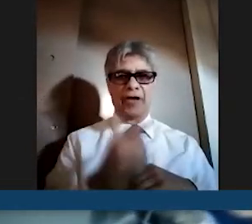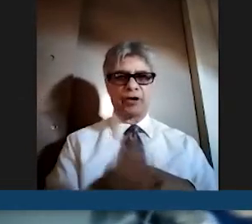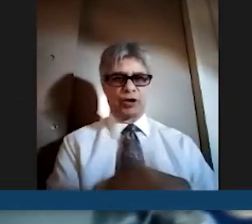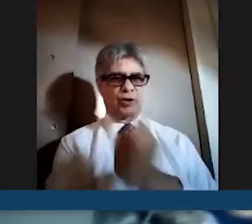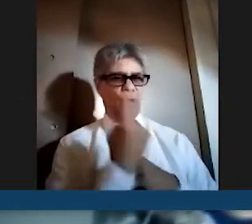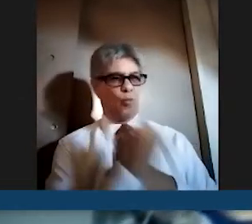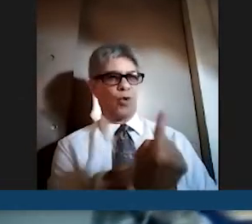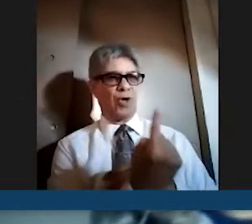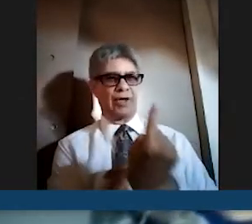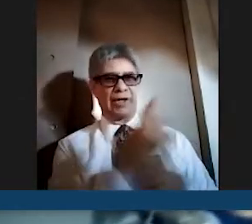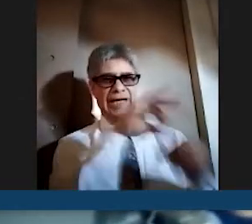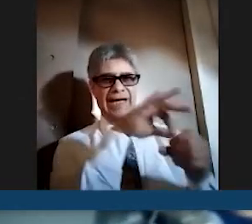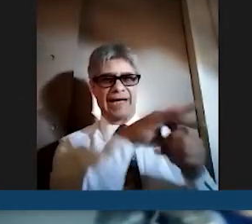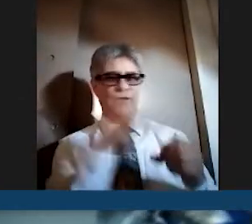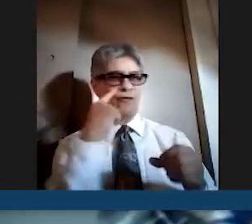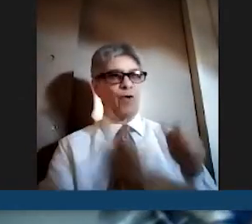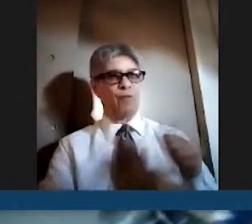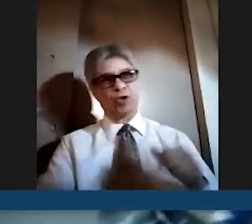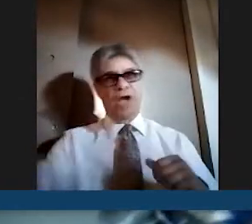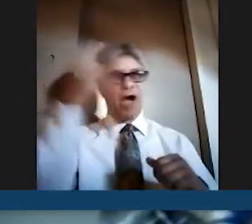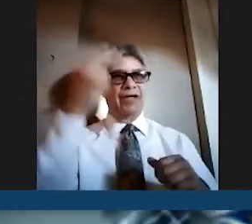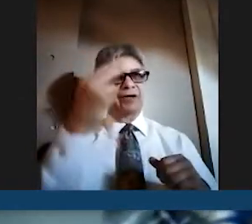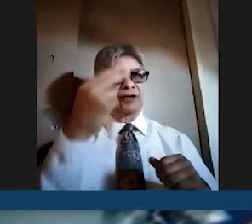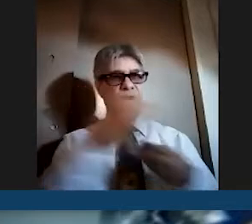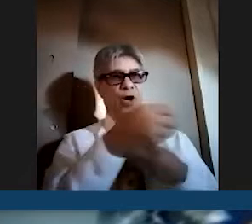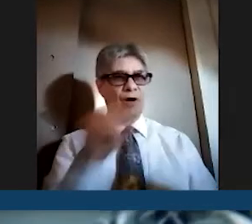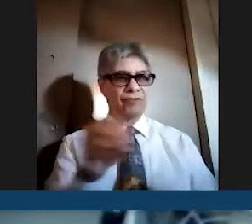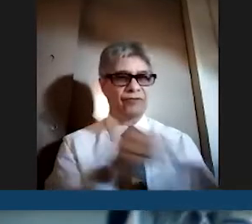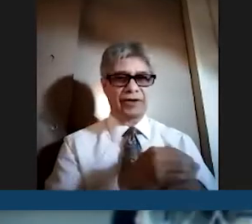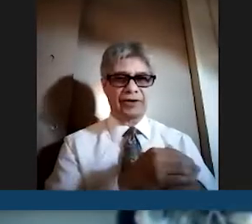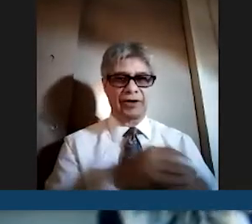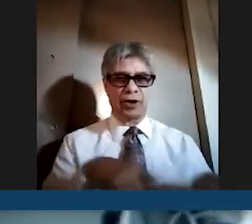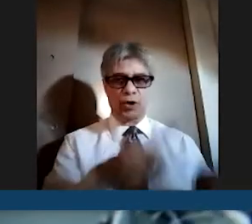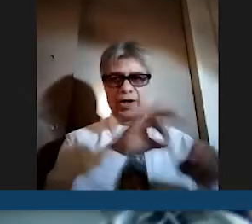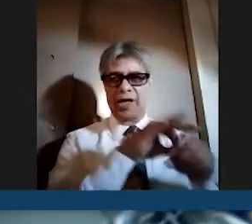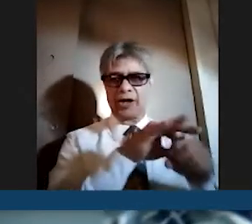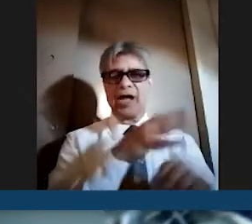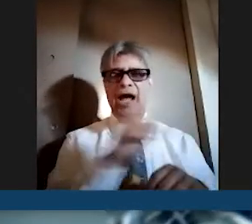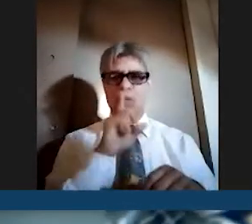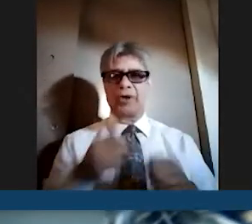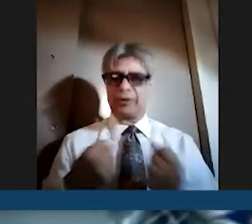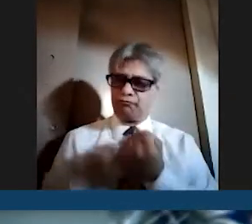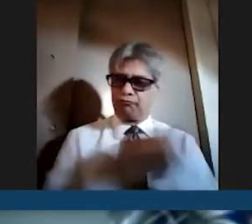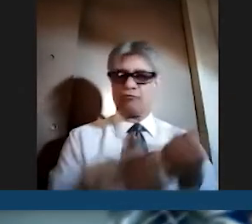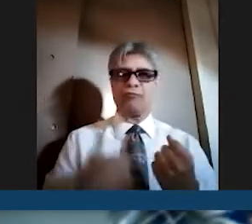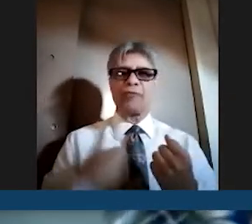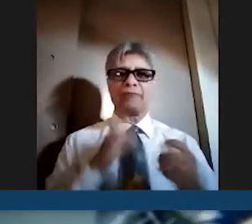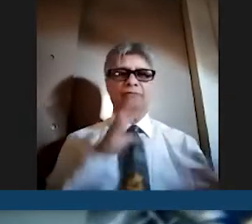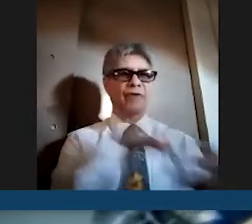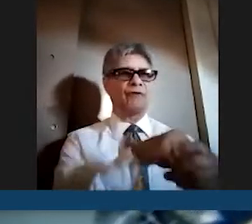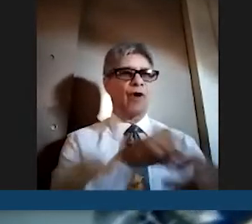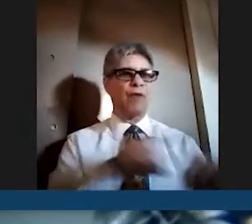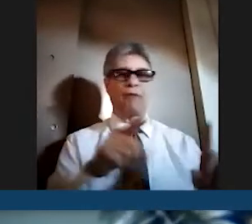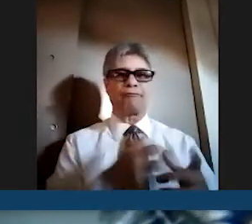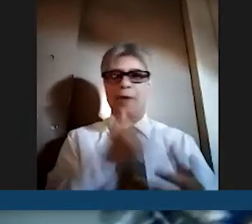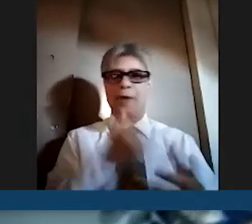an election for the highest office in the nation. That certainly drove me to get involved, but there wasn't much that I could do at